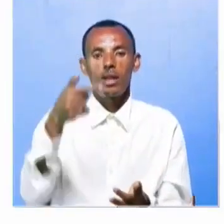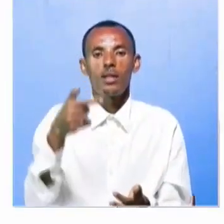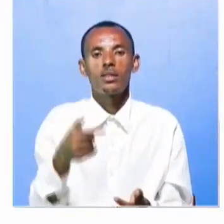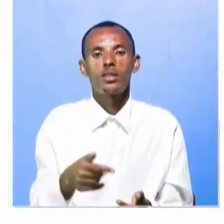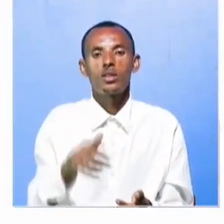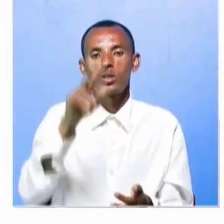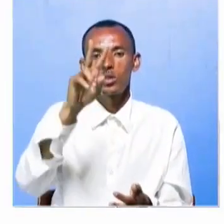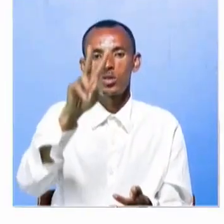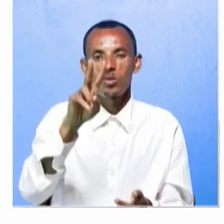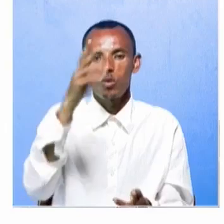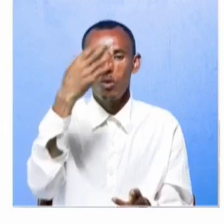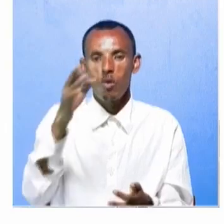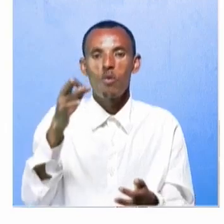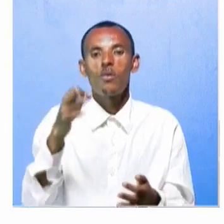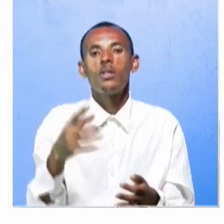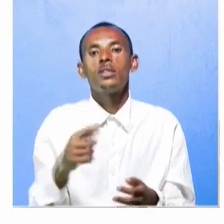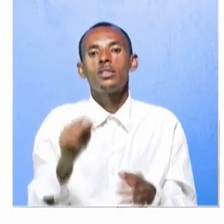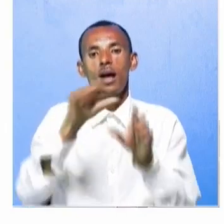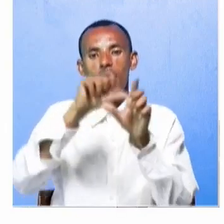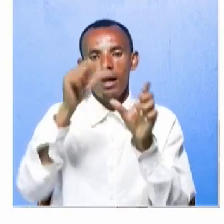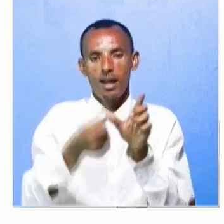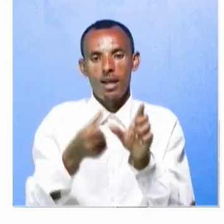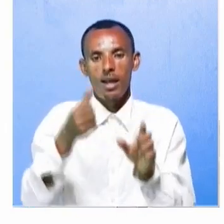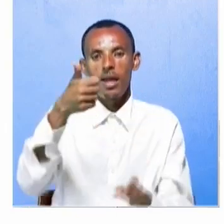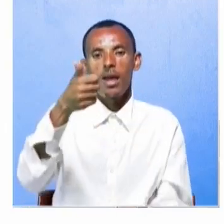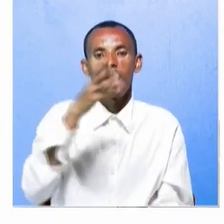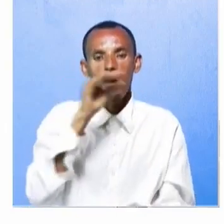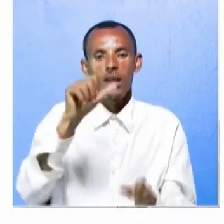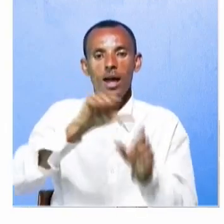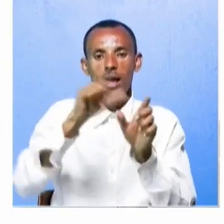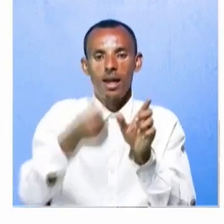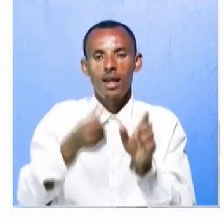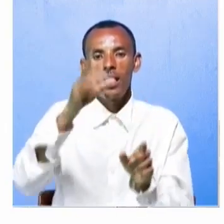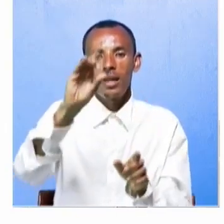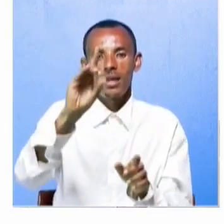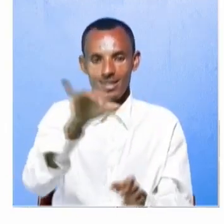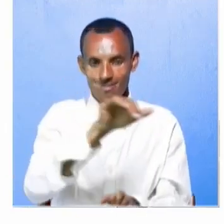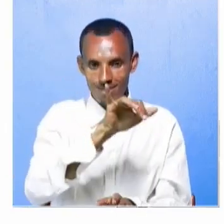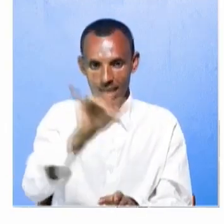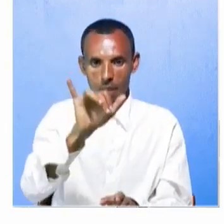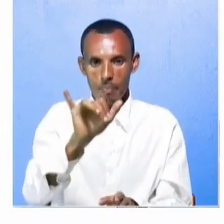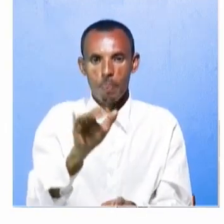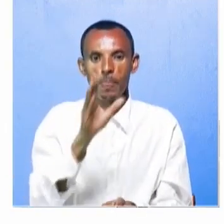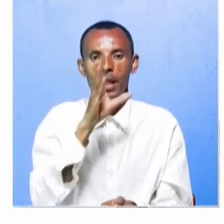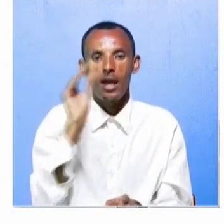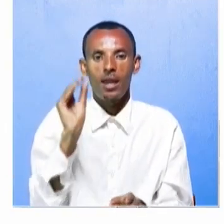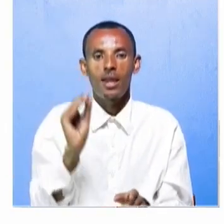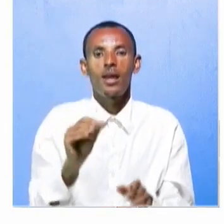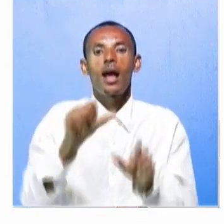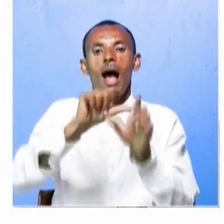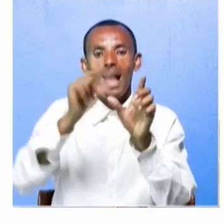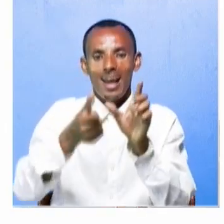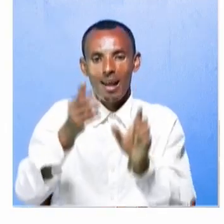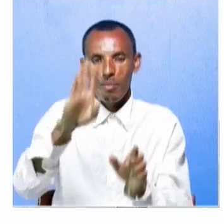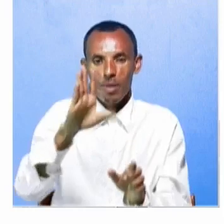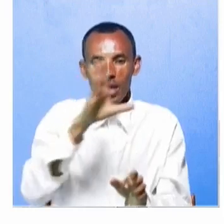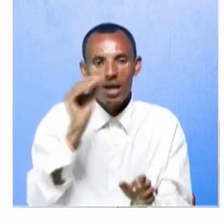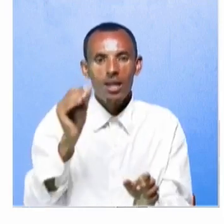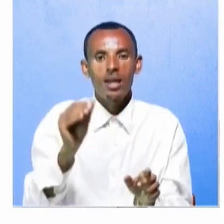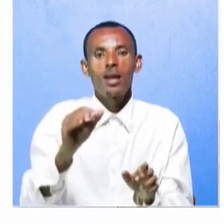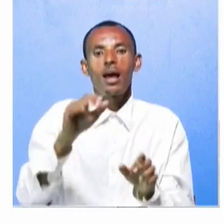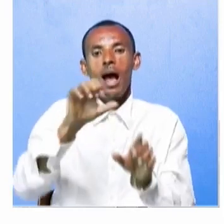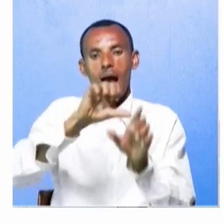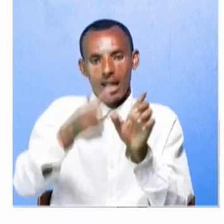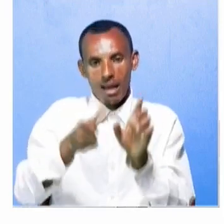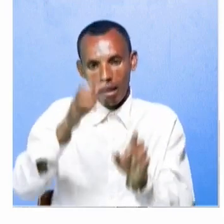two of the angles, say angle A and angle D, must be the same angle B and angle E must